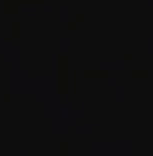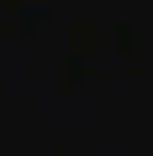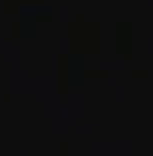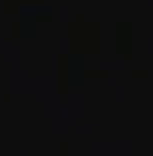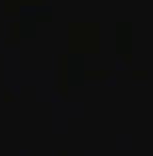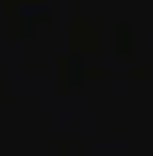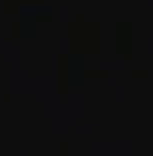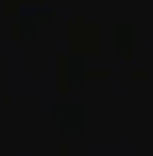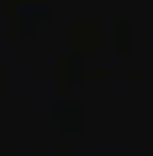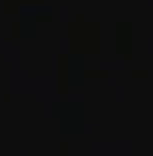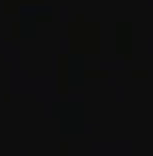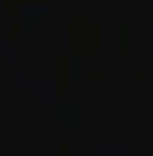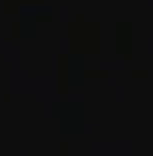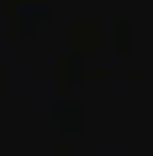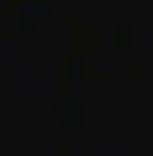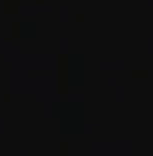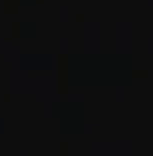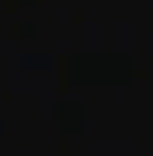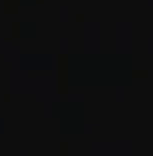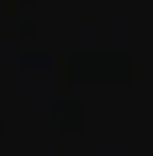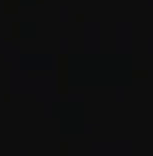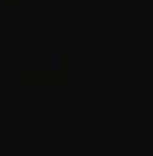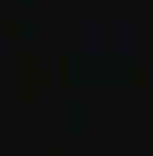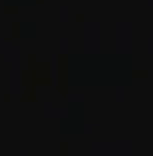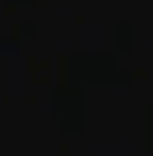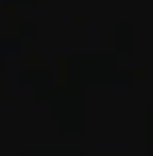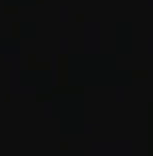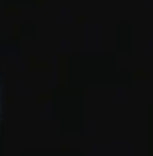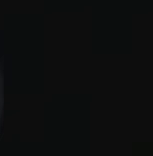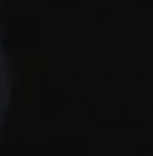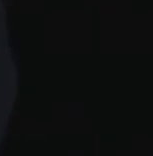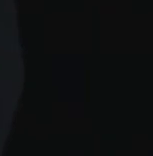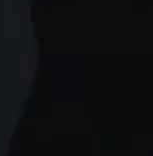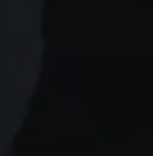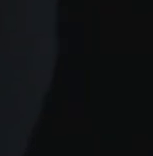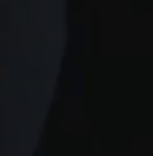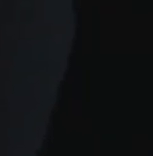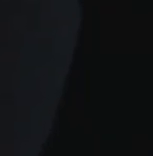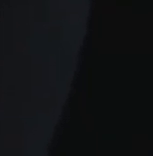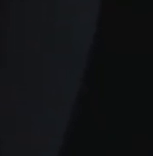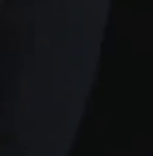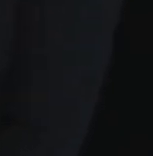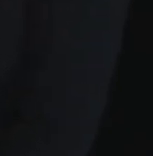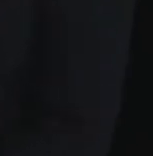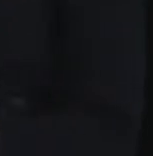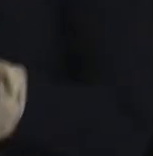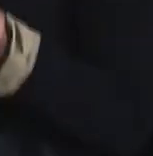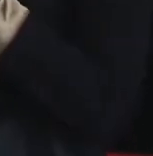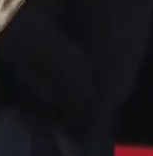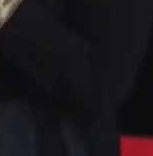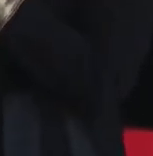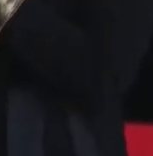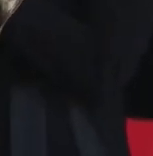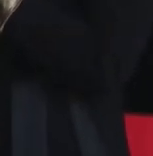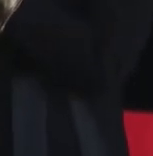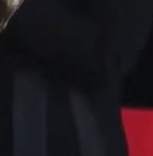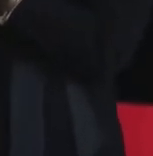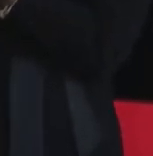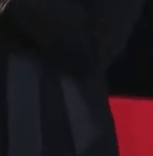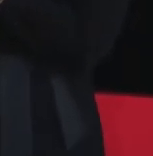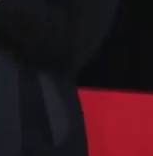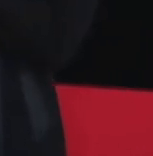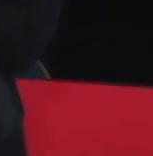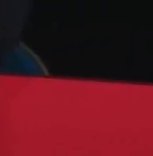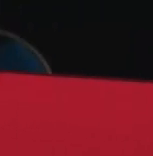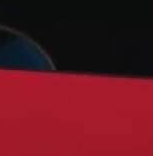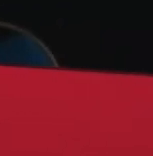Thank you so much, Gordy. It was so wonderful you could join us. And speaking of joining us, I have a real life person next to me which calls for a